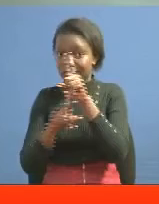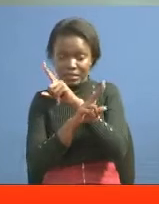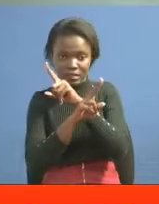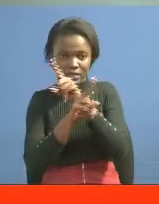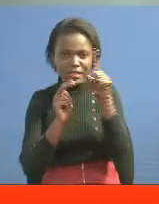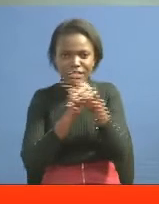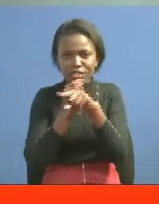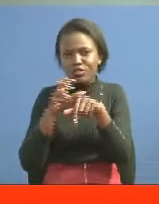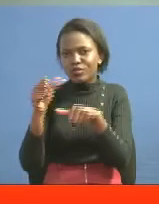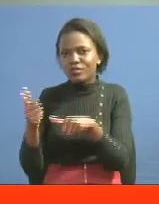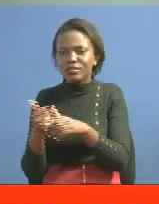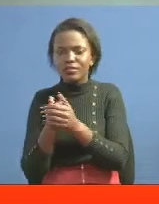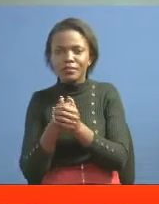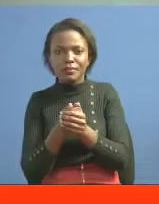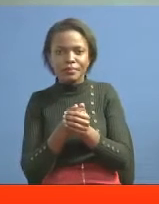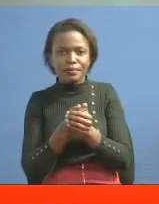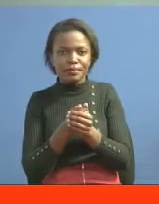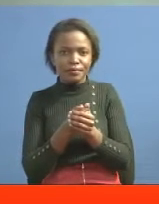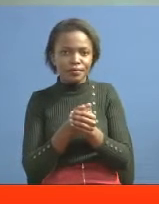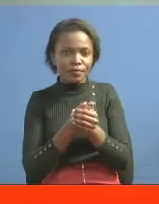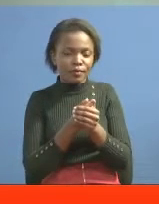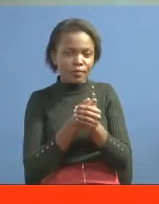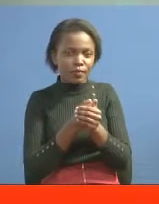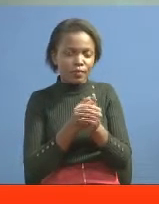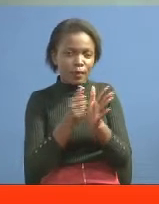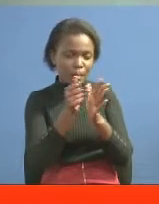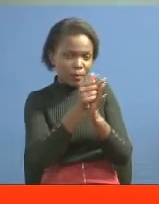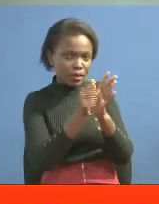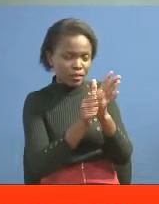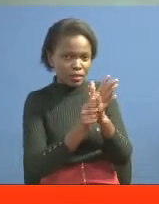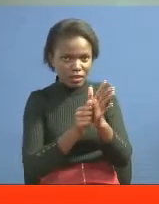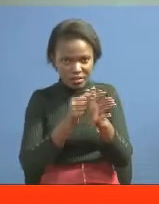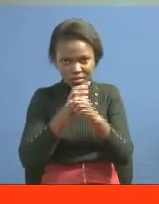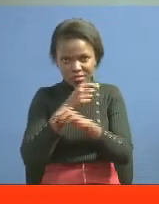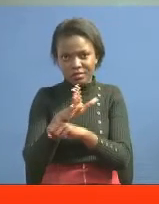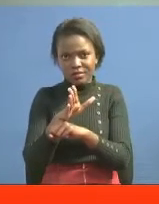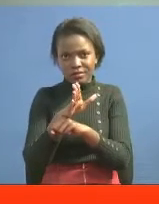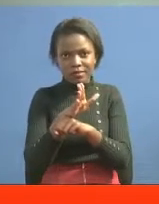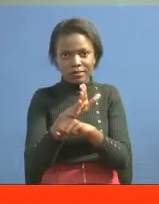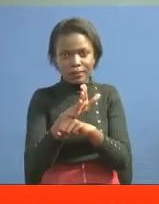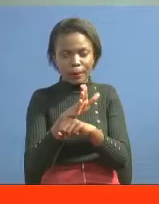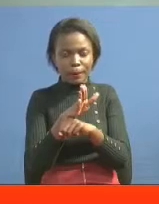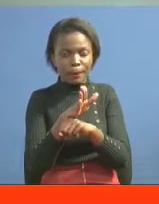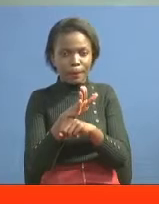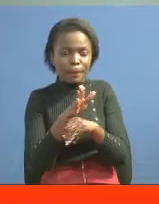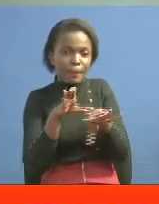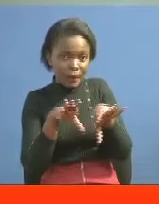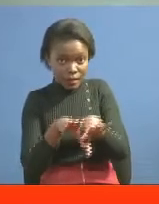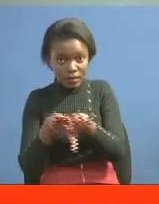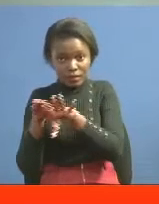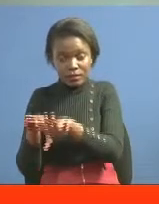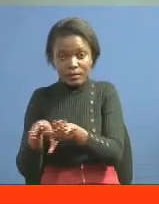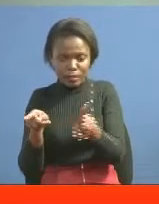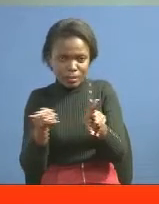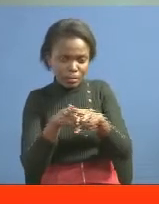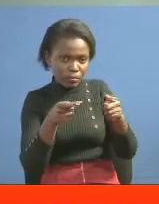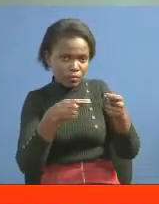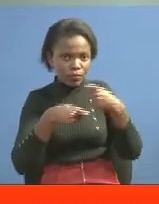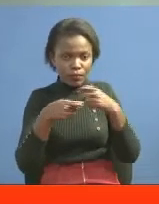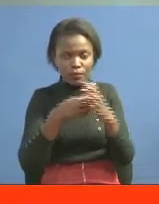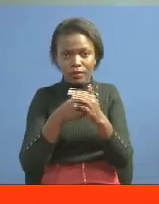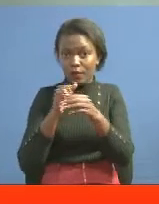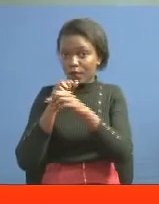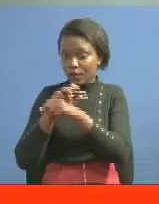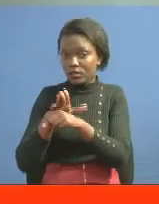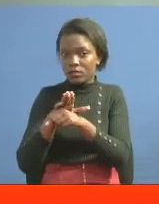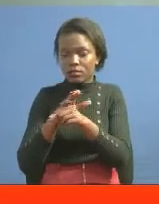globe. As part of the COVID-19 measures, both local and international trading was inhibited, and the same applied to